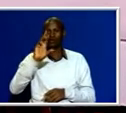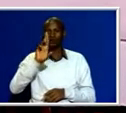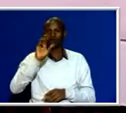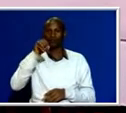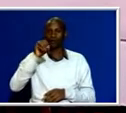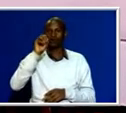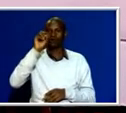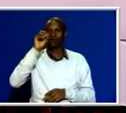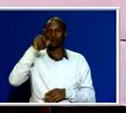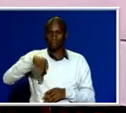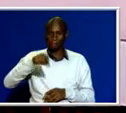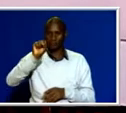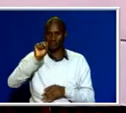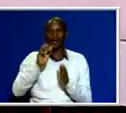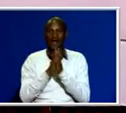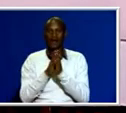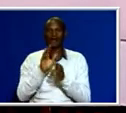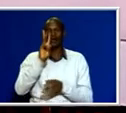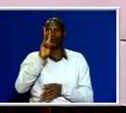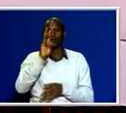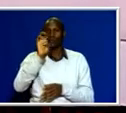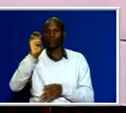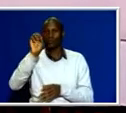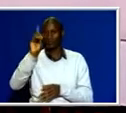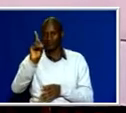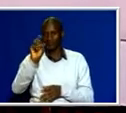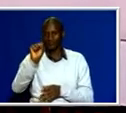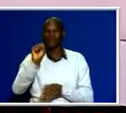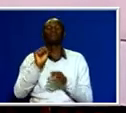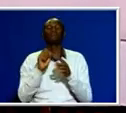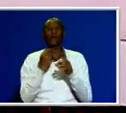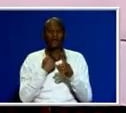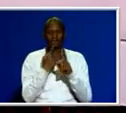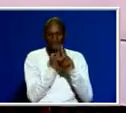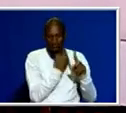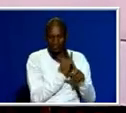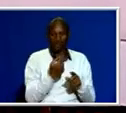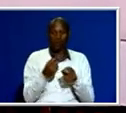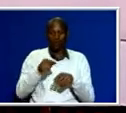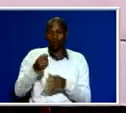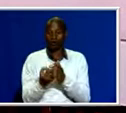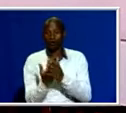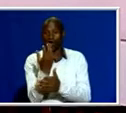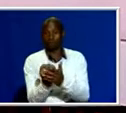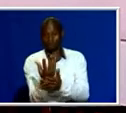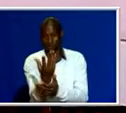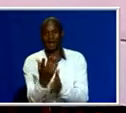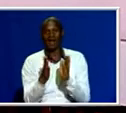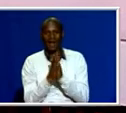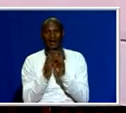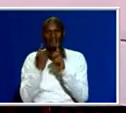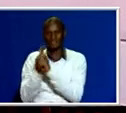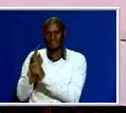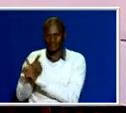and weeds. And you are able to classify different types of crops. You are also able to identify